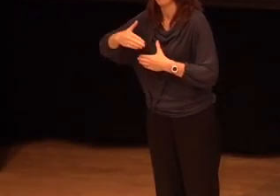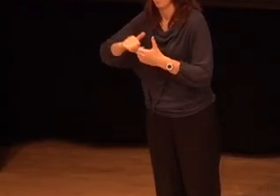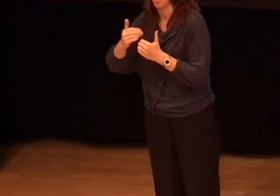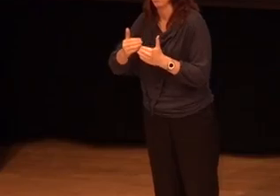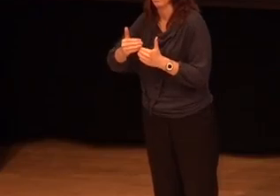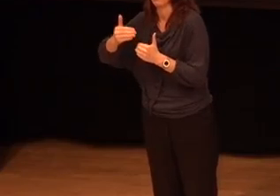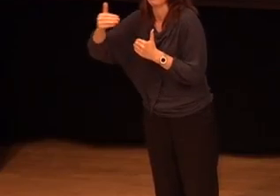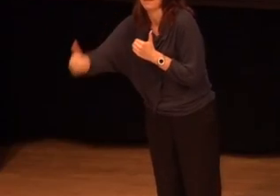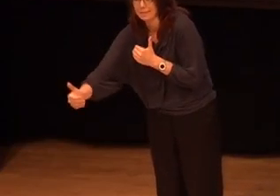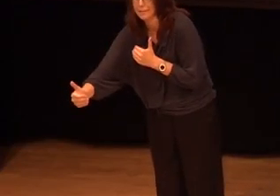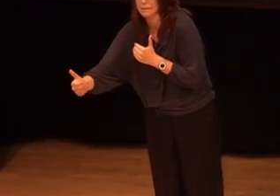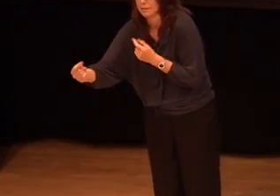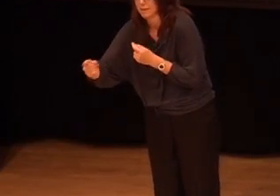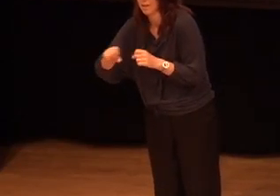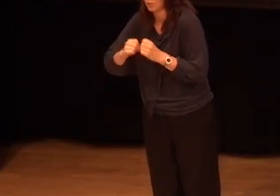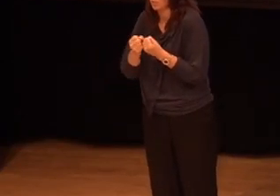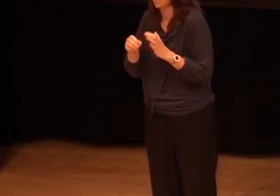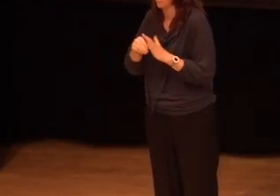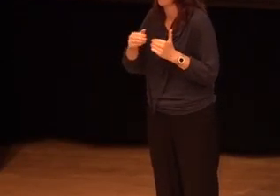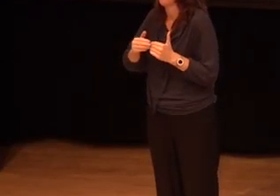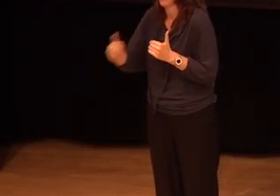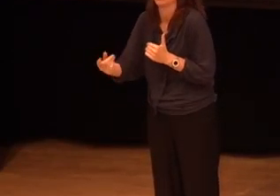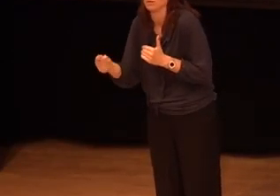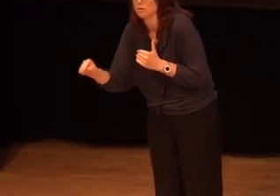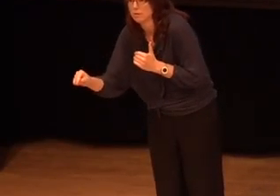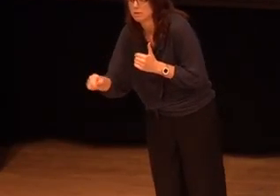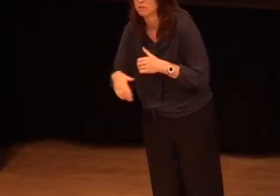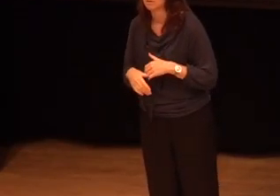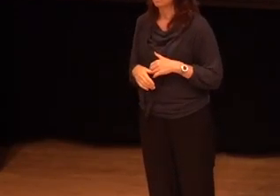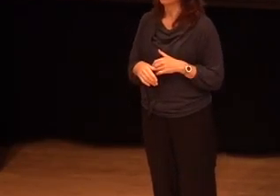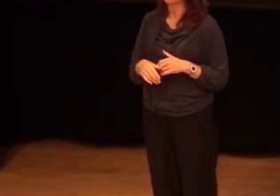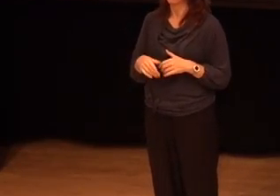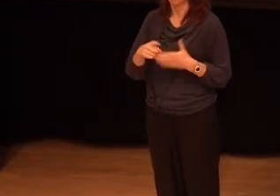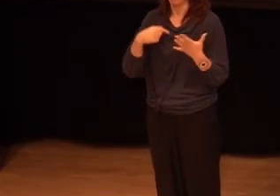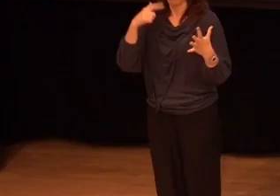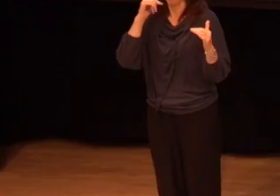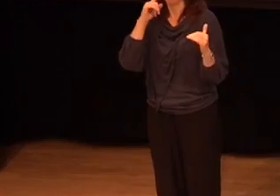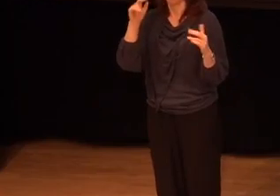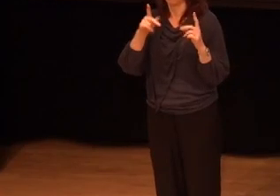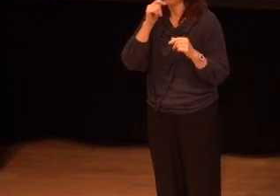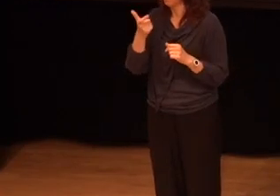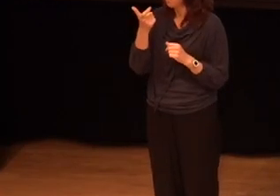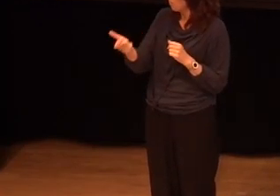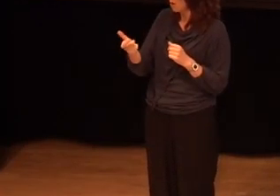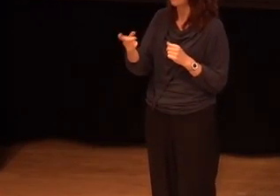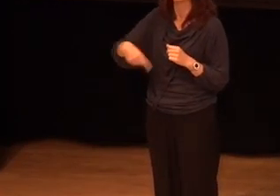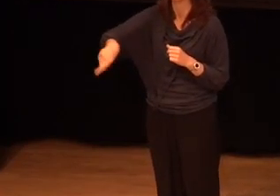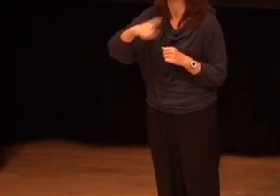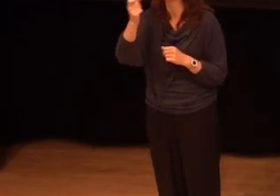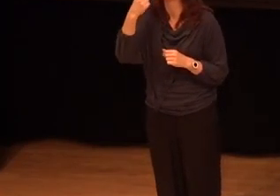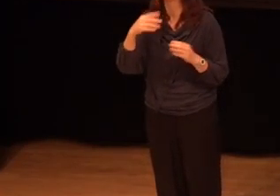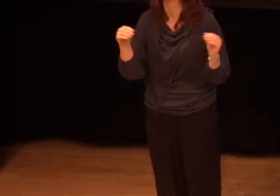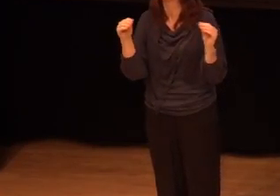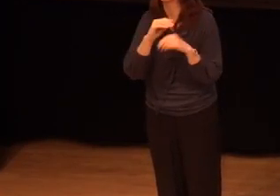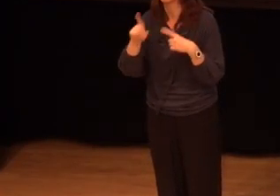I guess what I want people to come out of the film with is a sense that, like, oh, now I understand more, whatever it is that I do